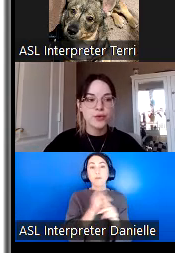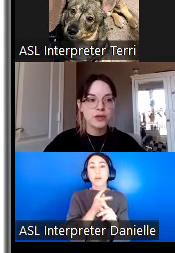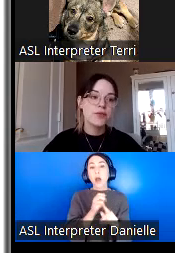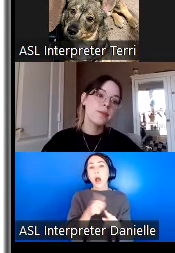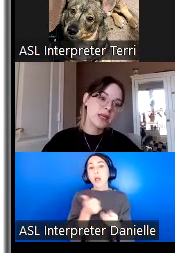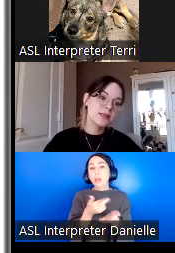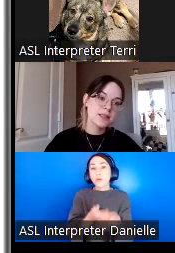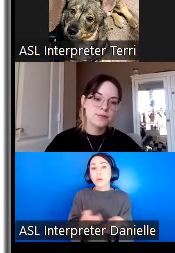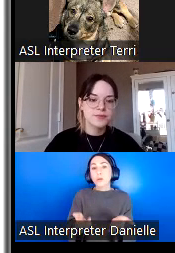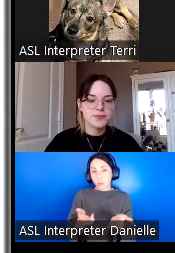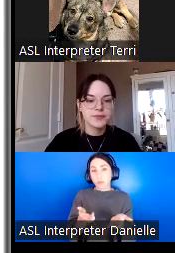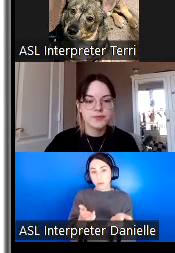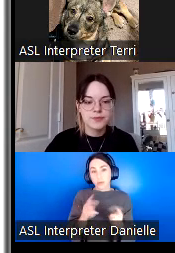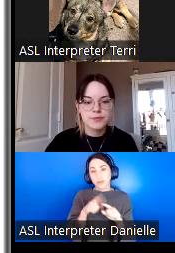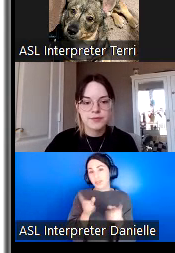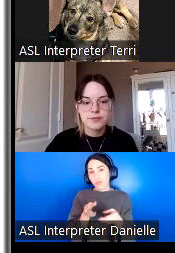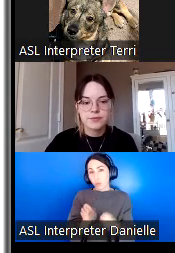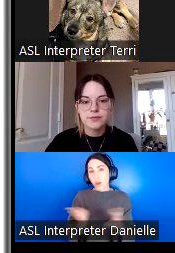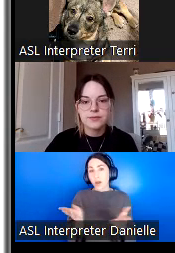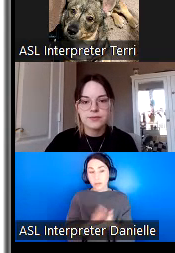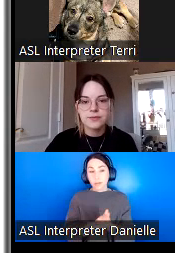resources through different means.